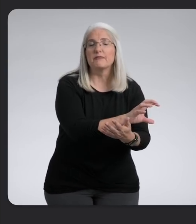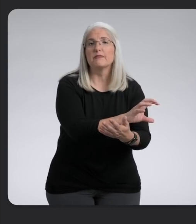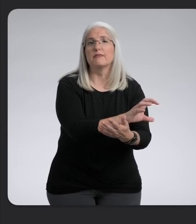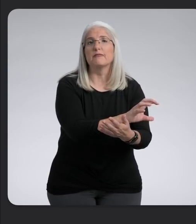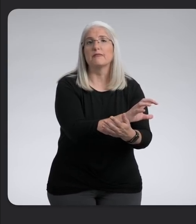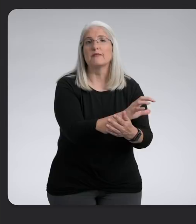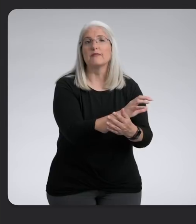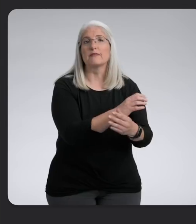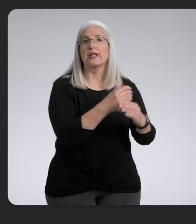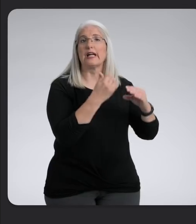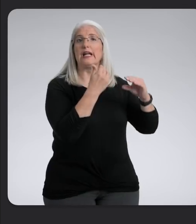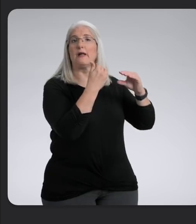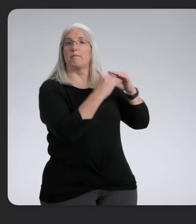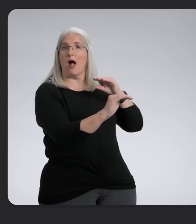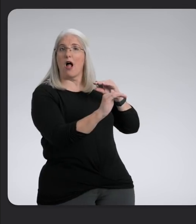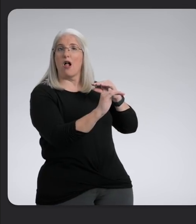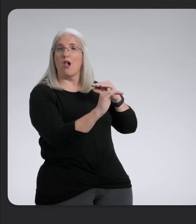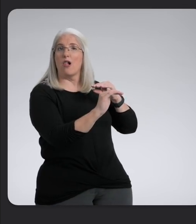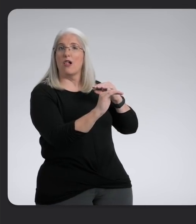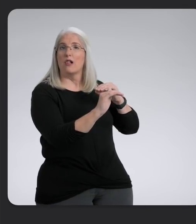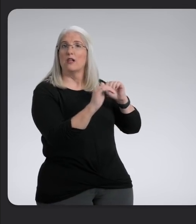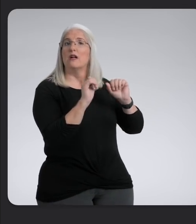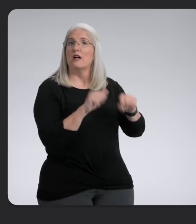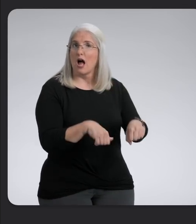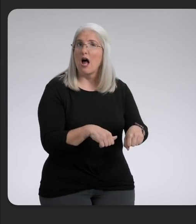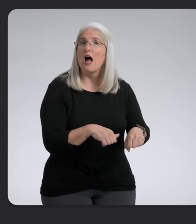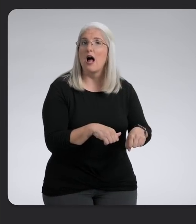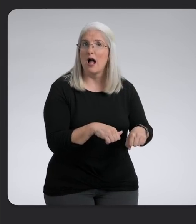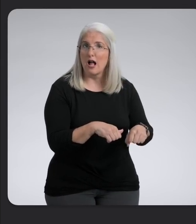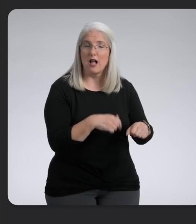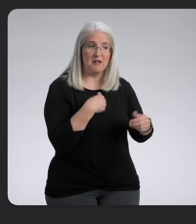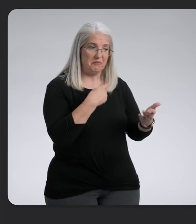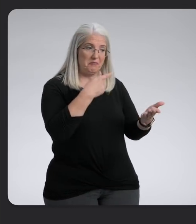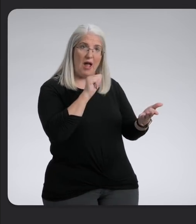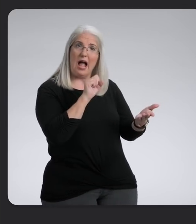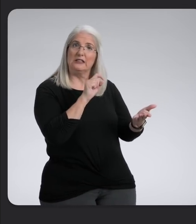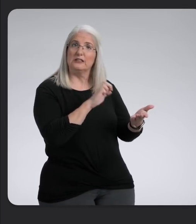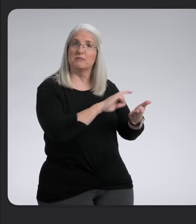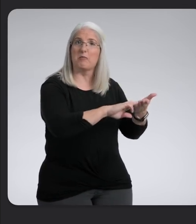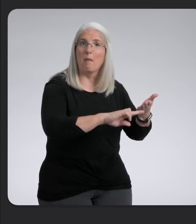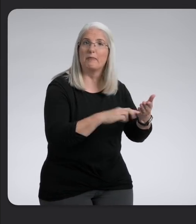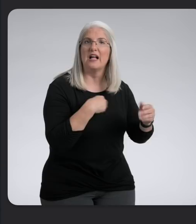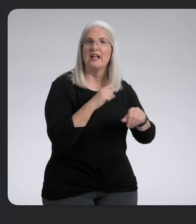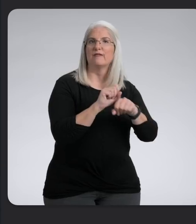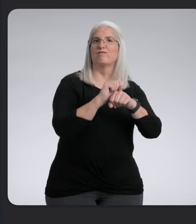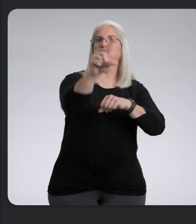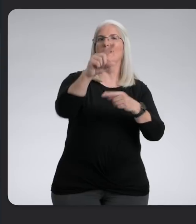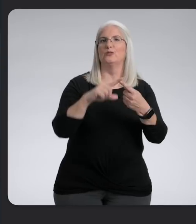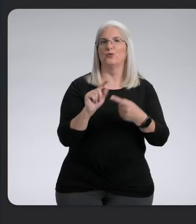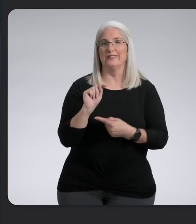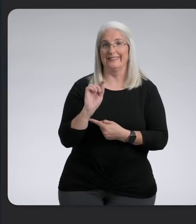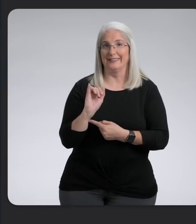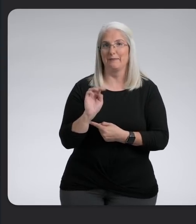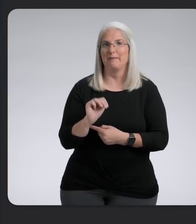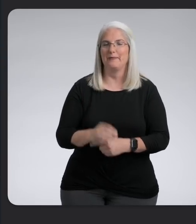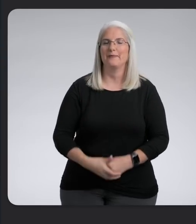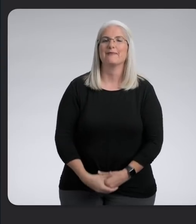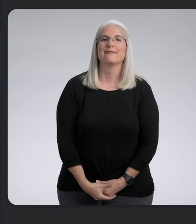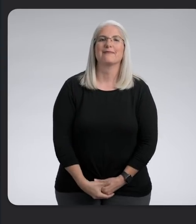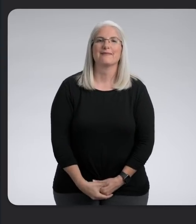copy. Now I can switch over to Mail and paste those in, and then send this off to Tim. How cool is